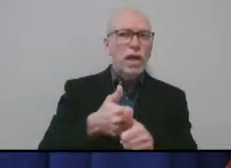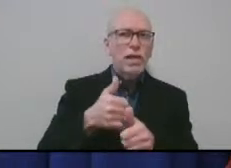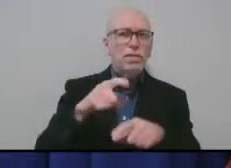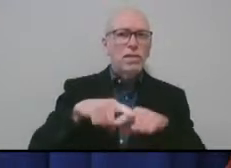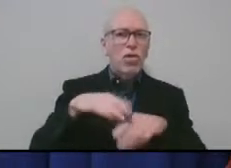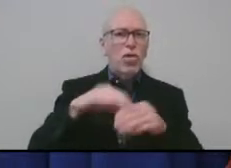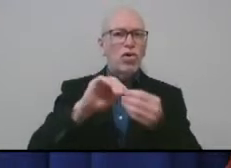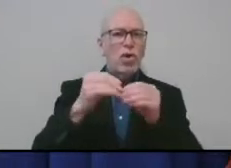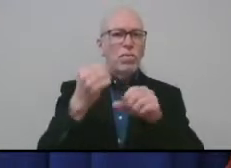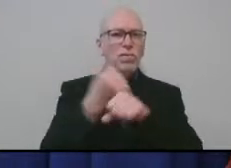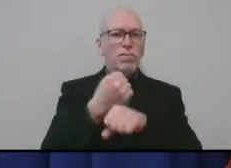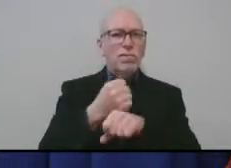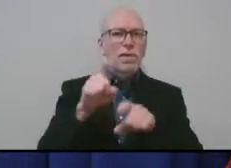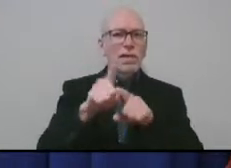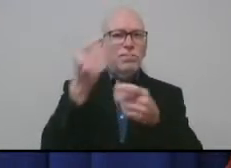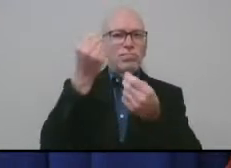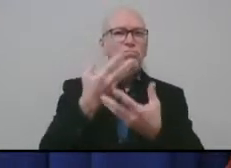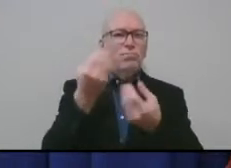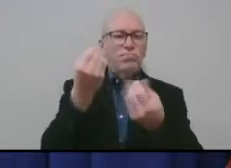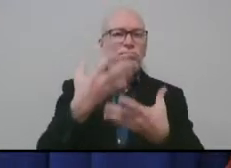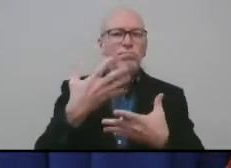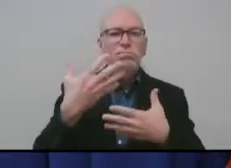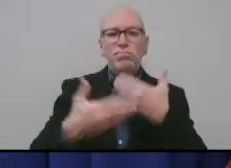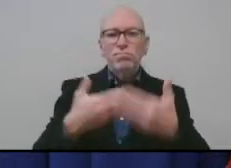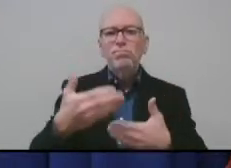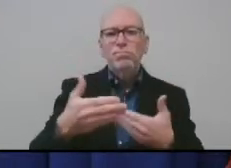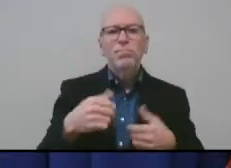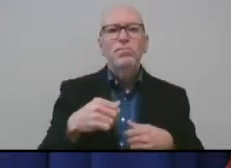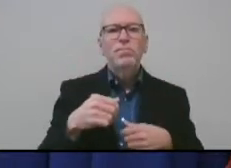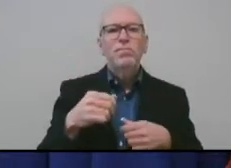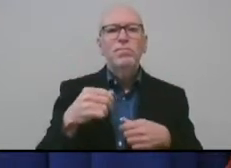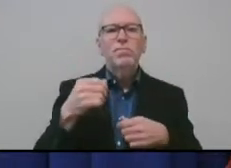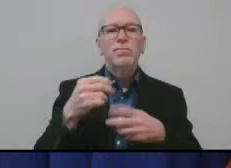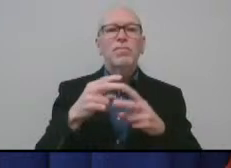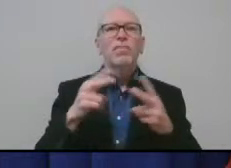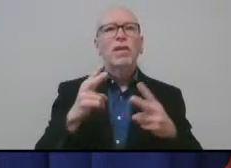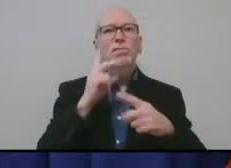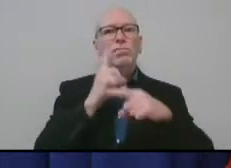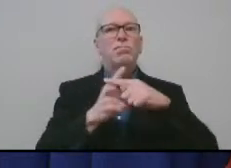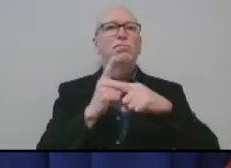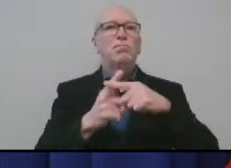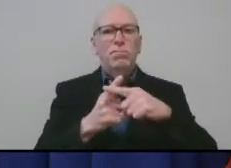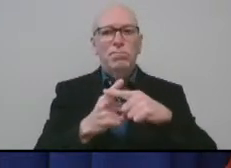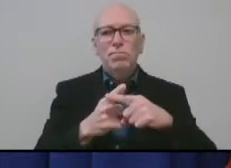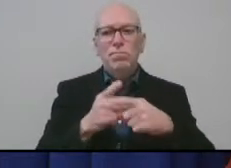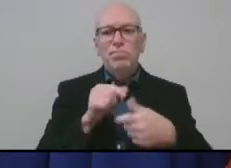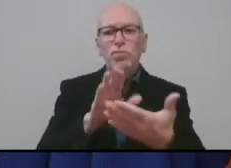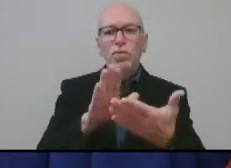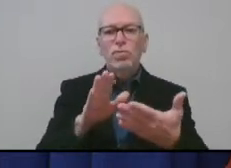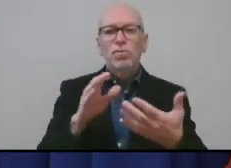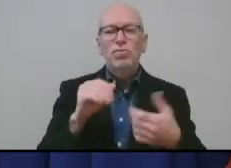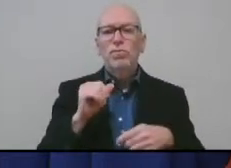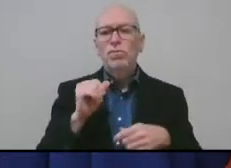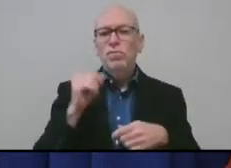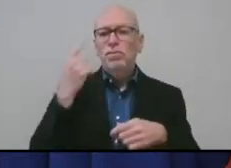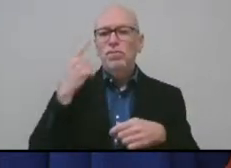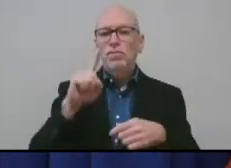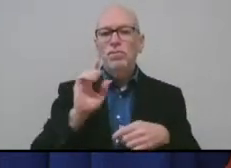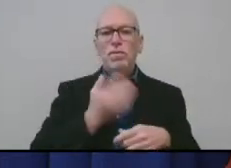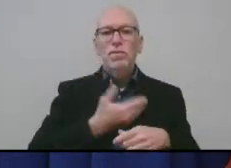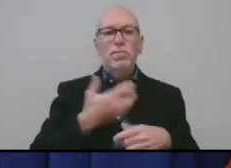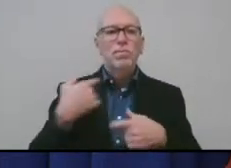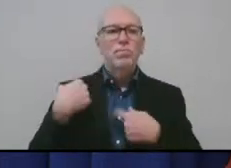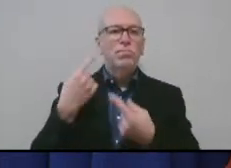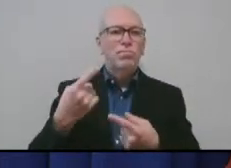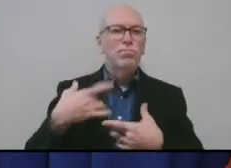were coming in. We took a very optimistically cautious approach to the trends that we were